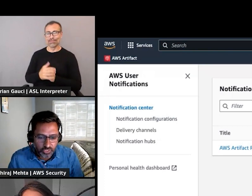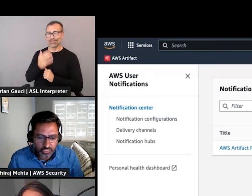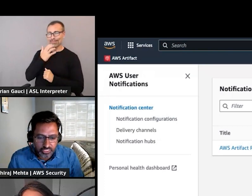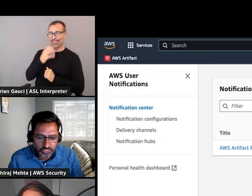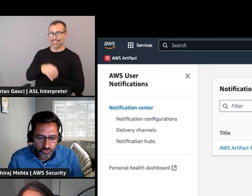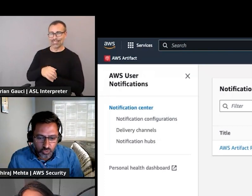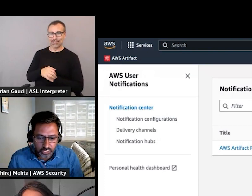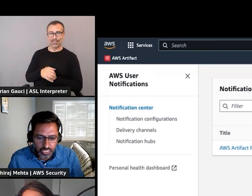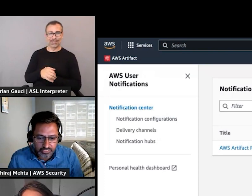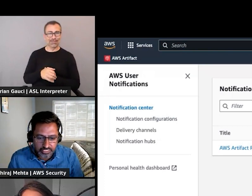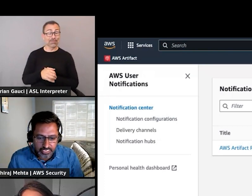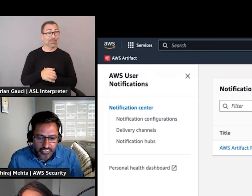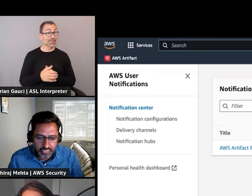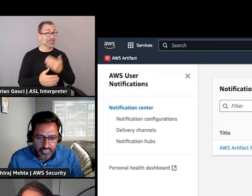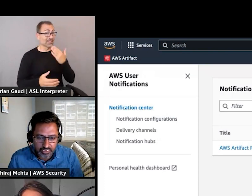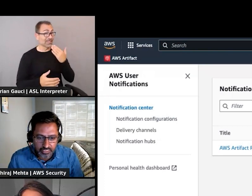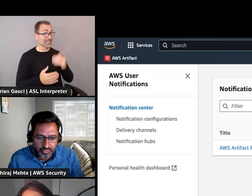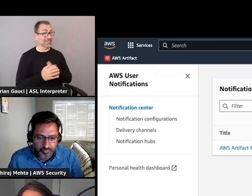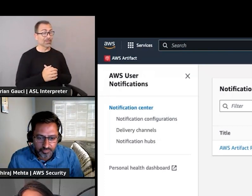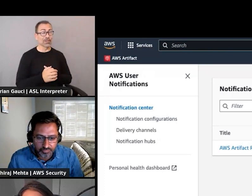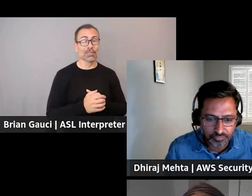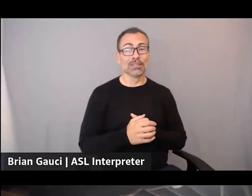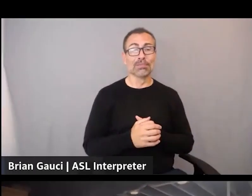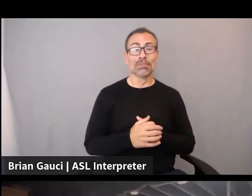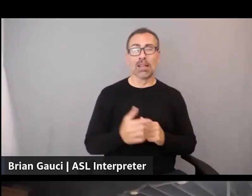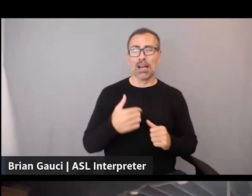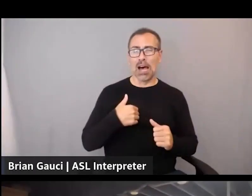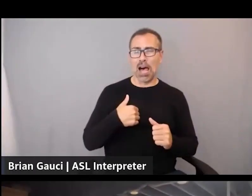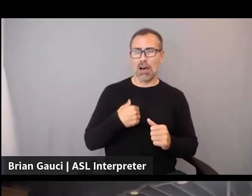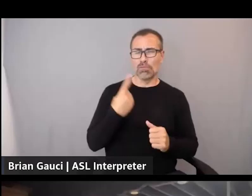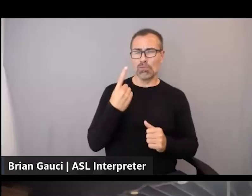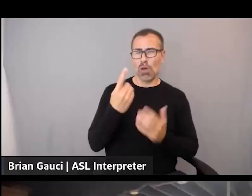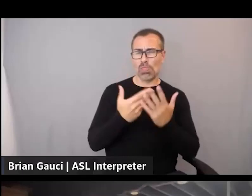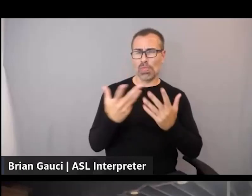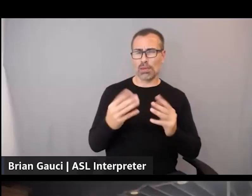I'll quickly show one last thing.